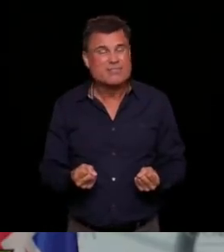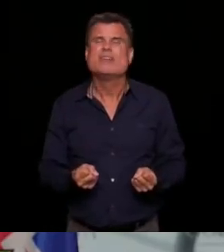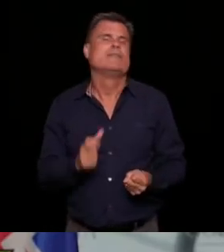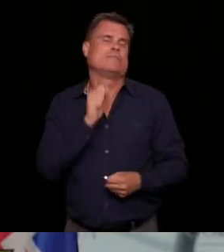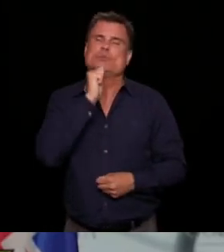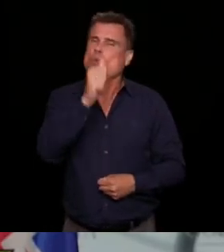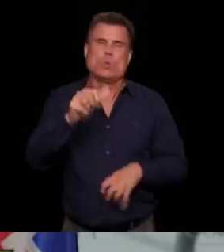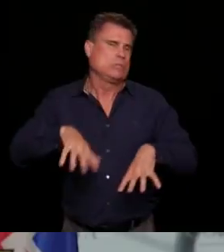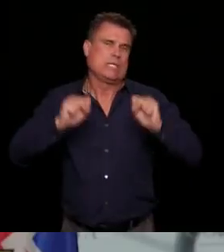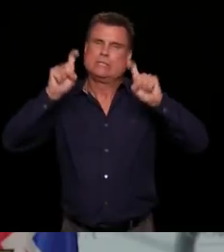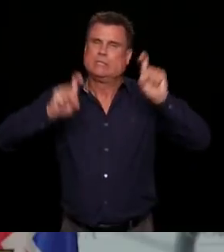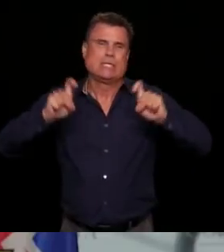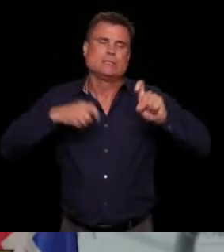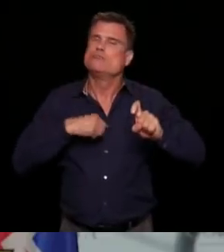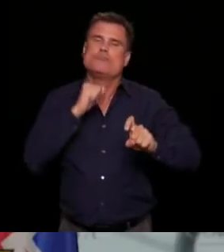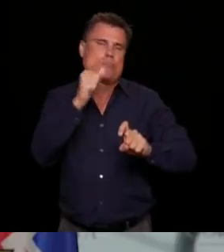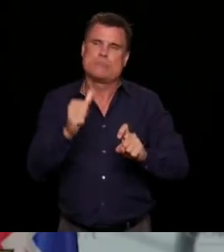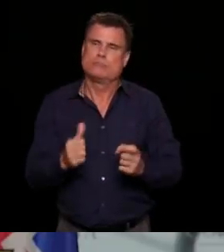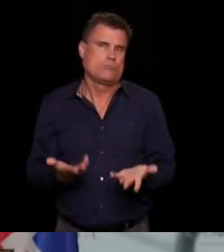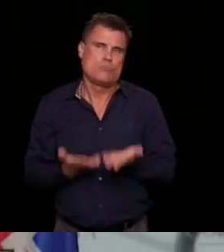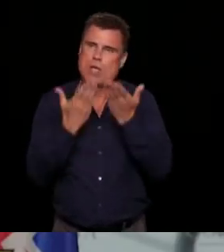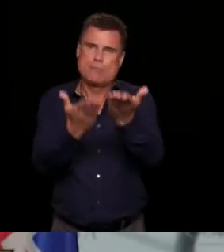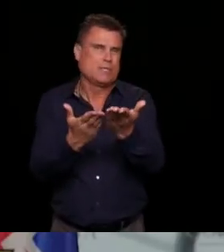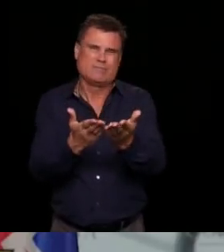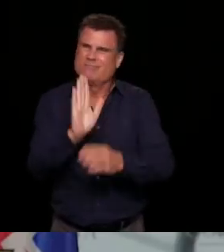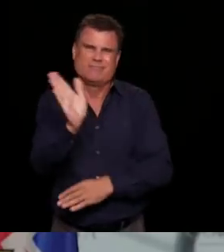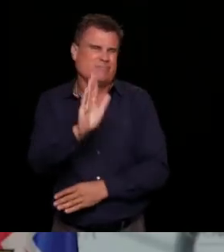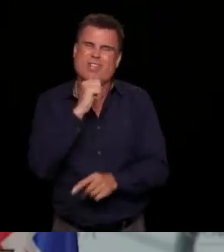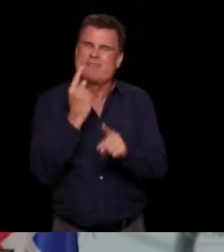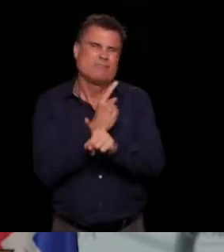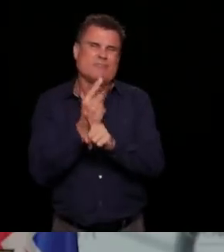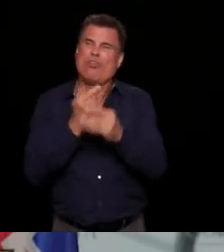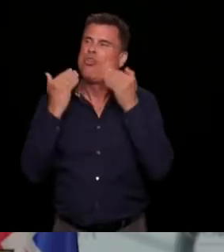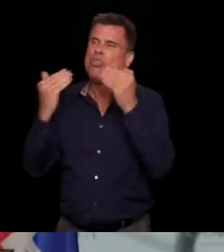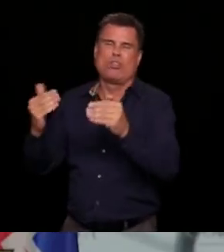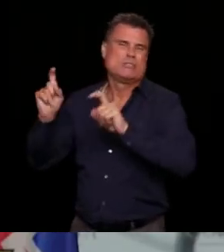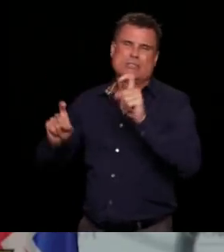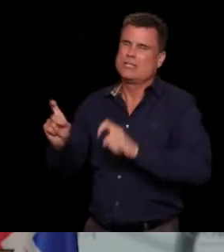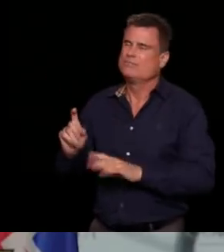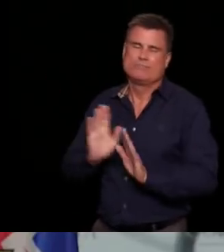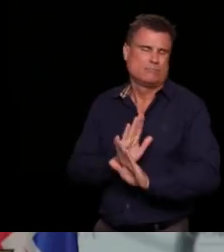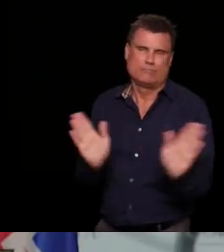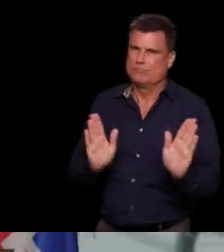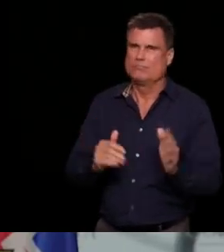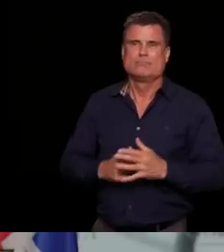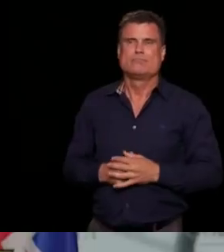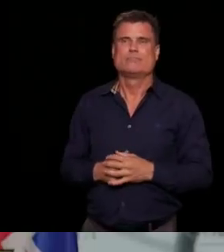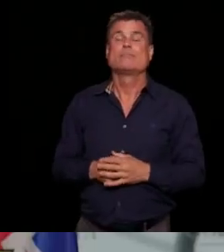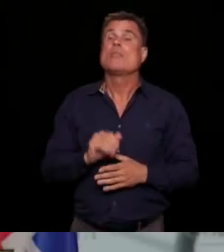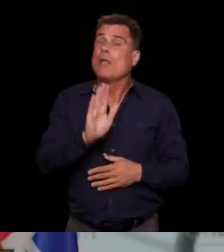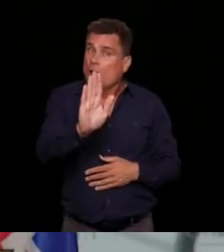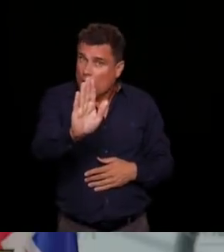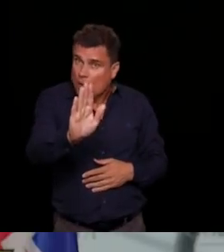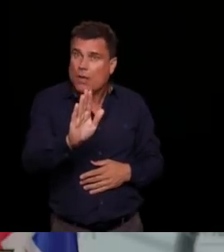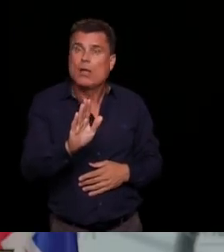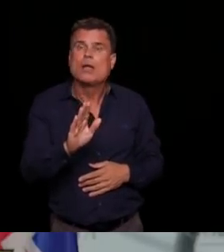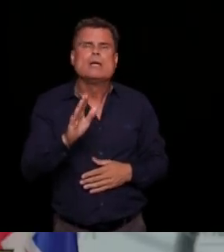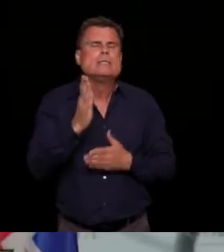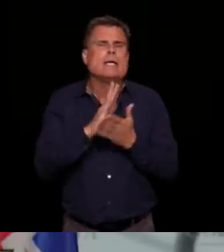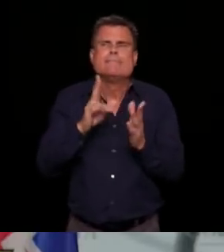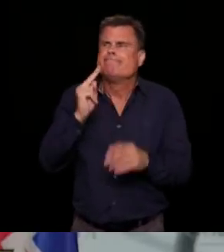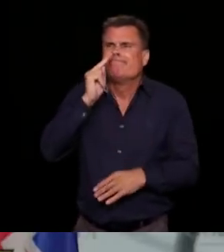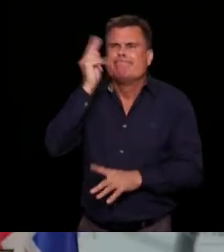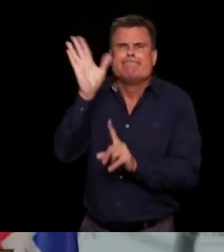the transmission of this disease. In exceptional circumstances, when a medical health officer is managing